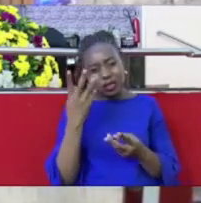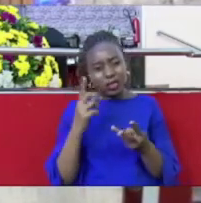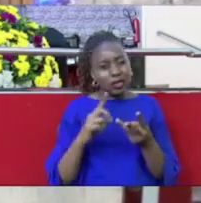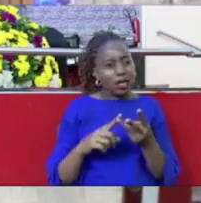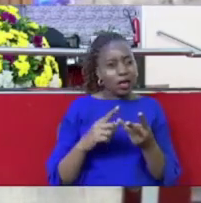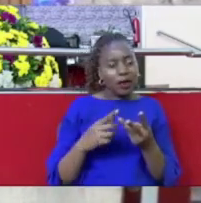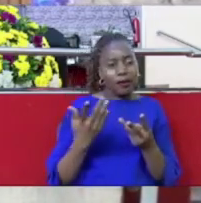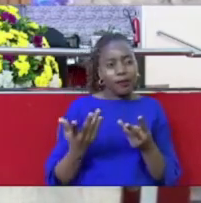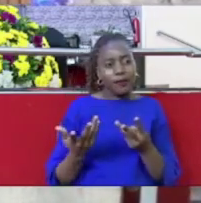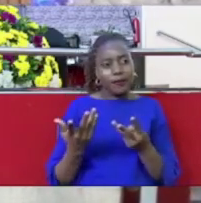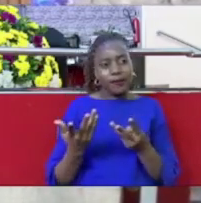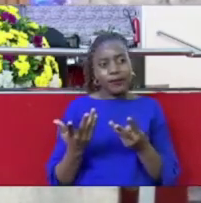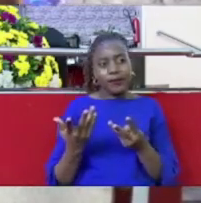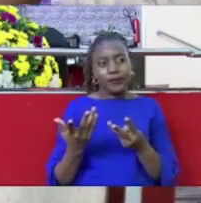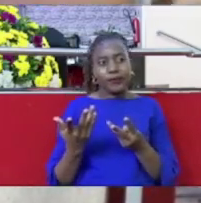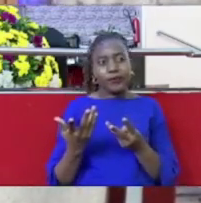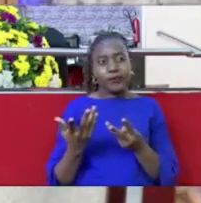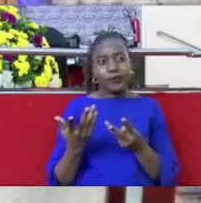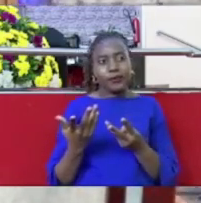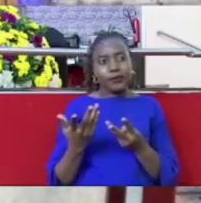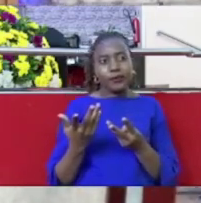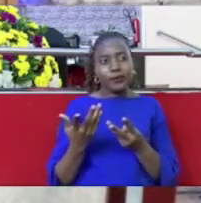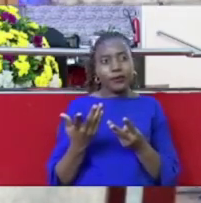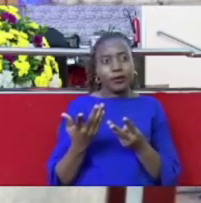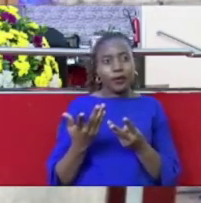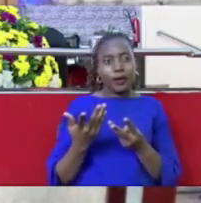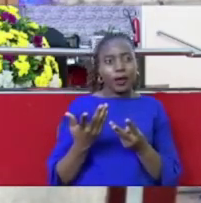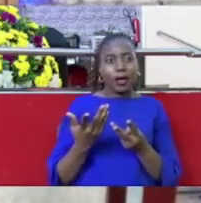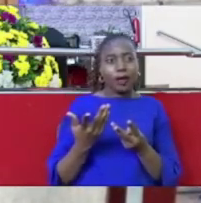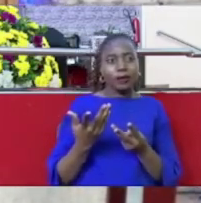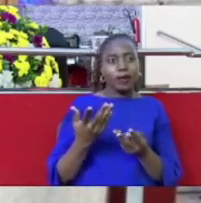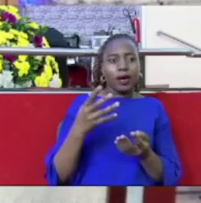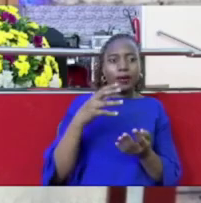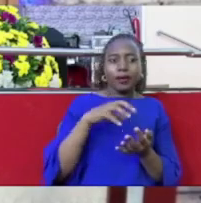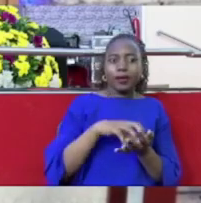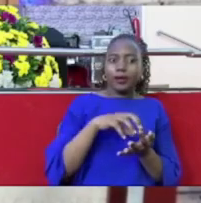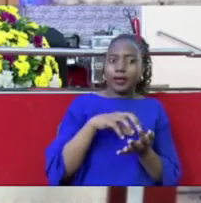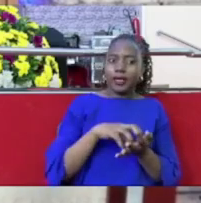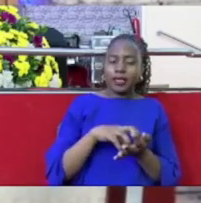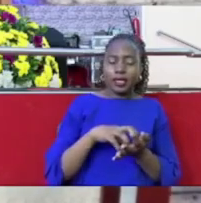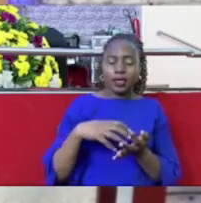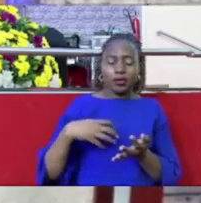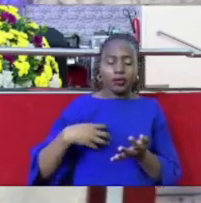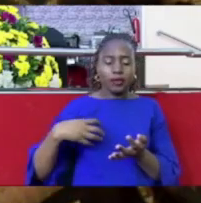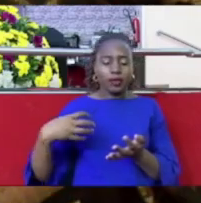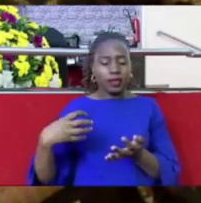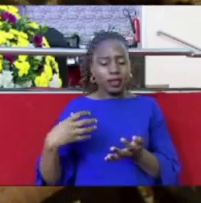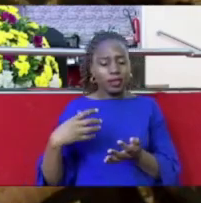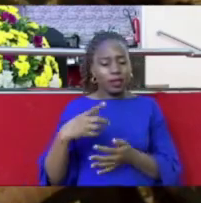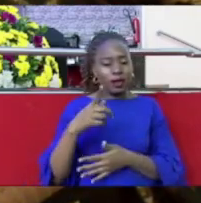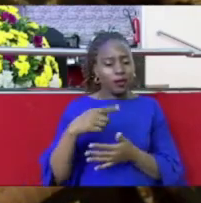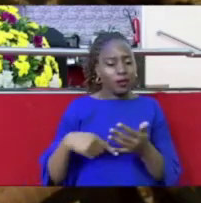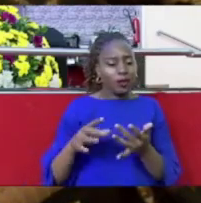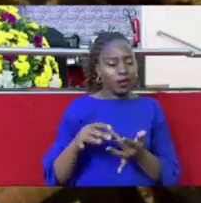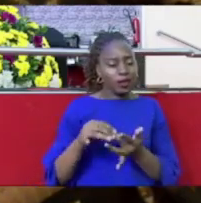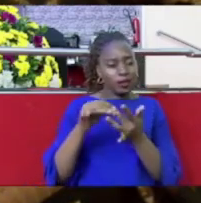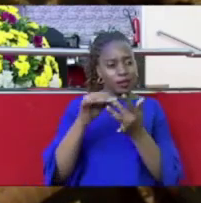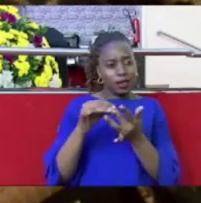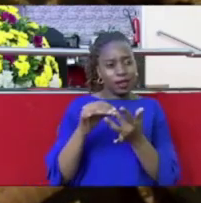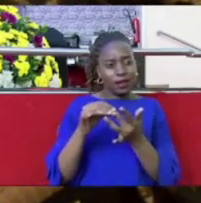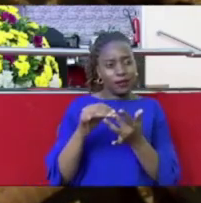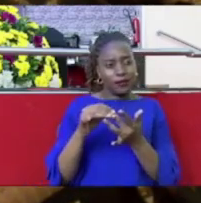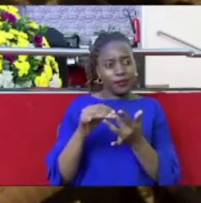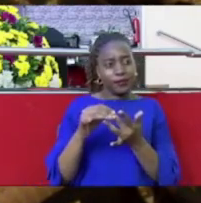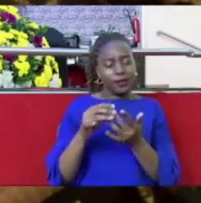it an estate? Je, ni mali? What is it? Ni nini hiki? All these